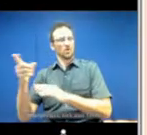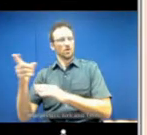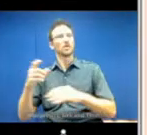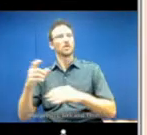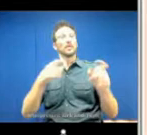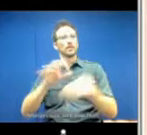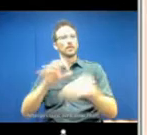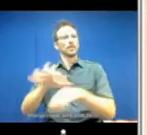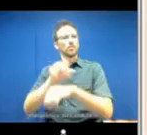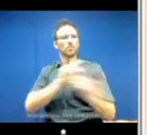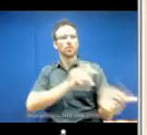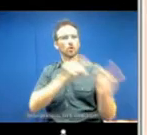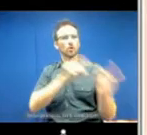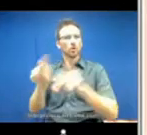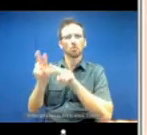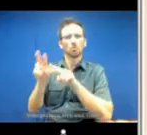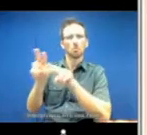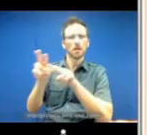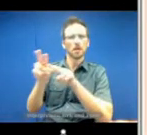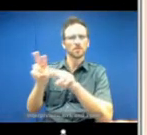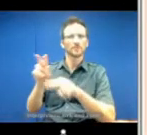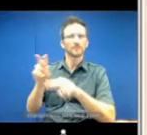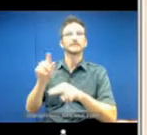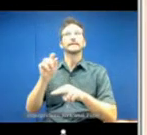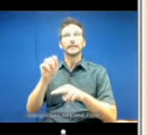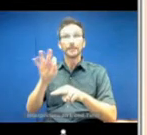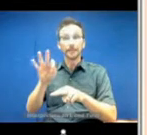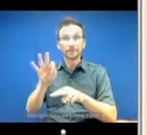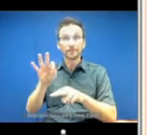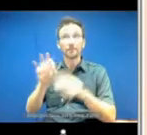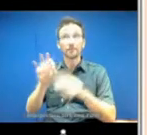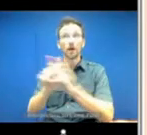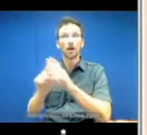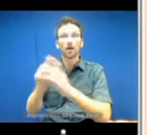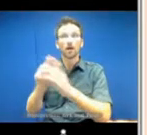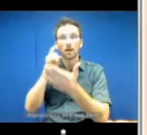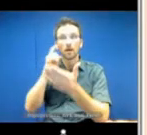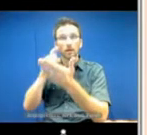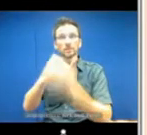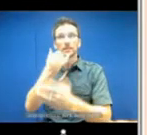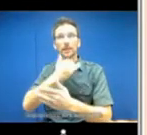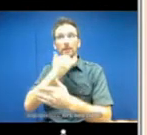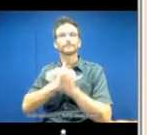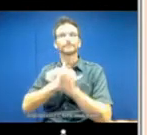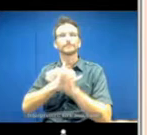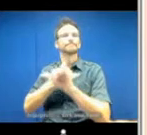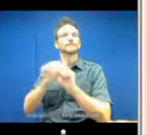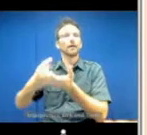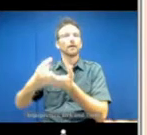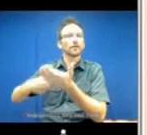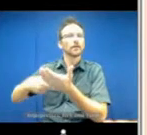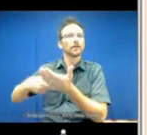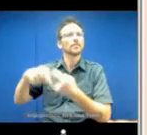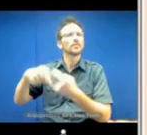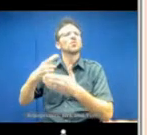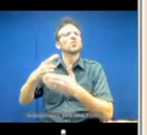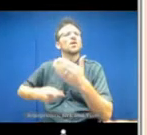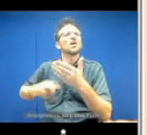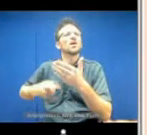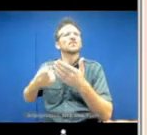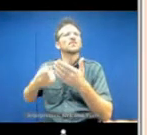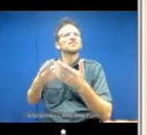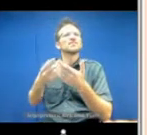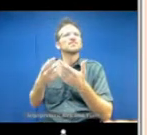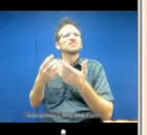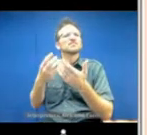discussed in terms of the decisions behind them, so that the prosecutor wants to know exactly where the errors were and why